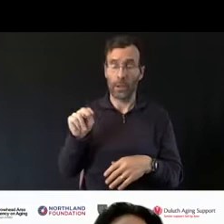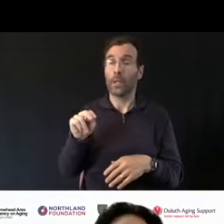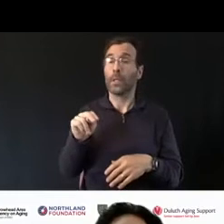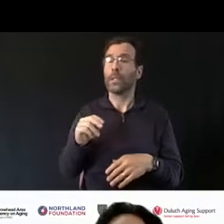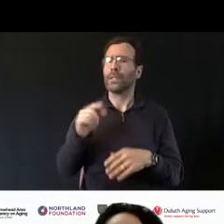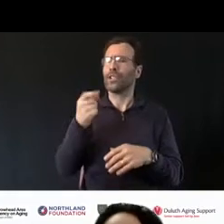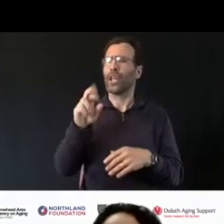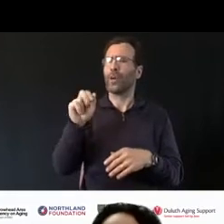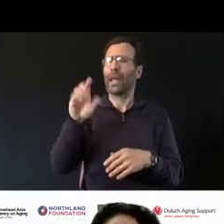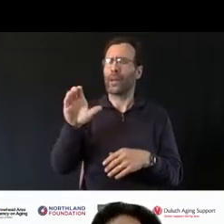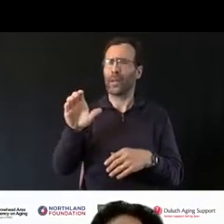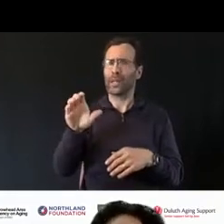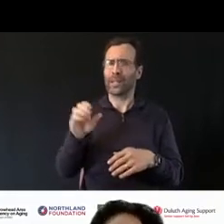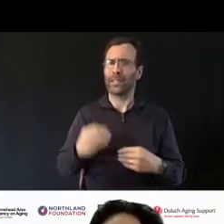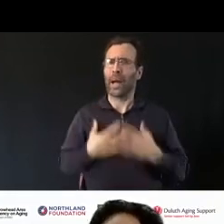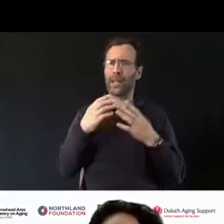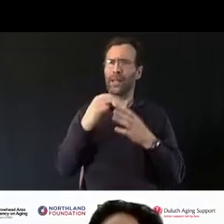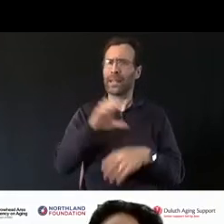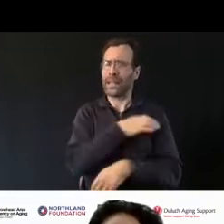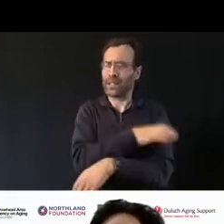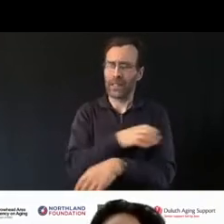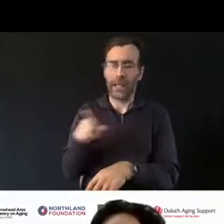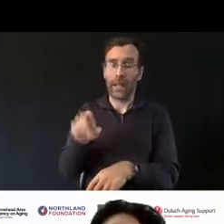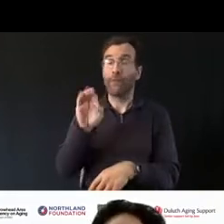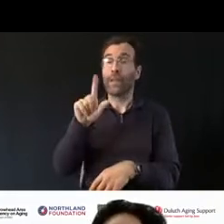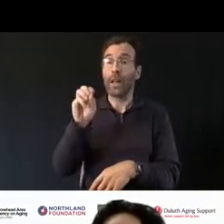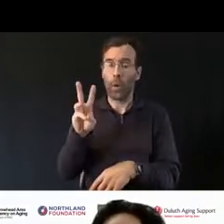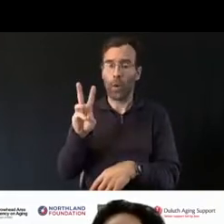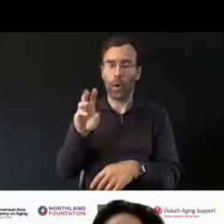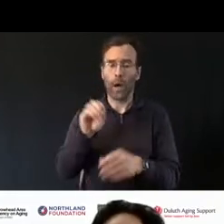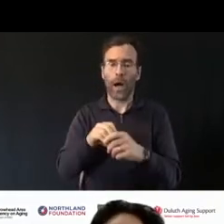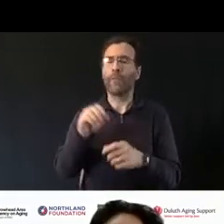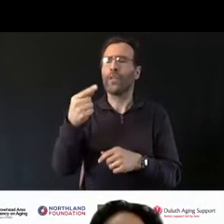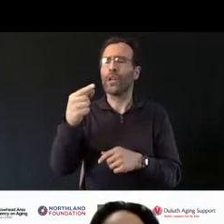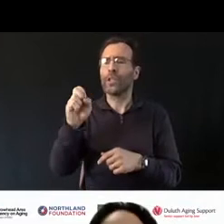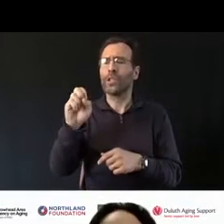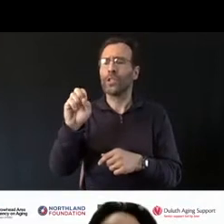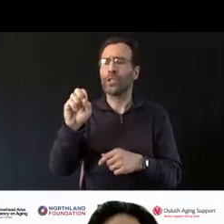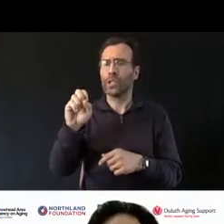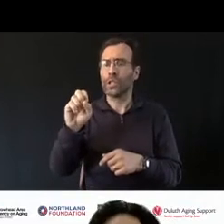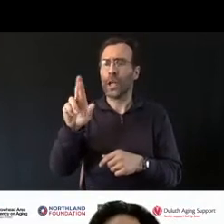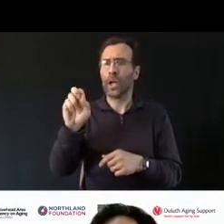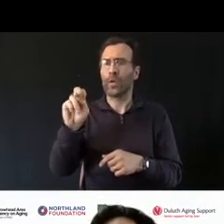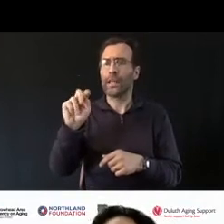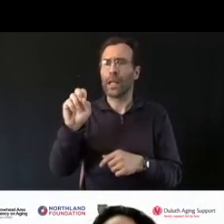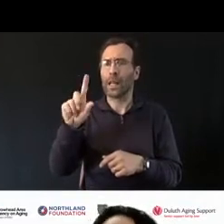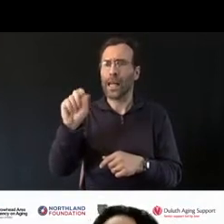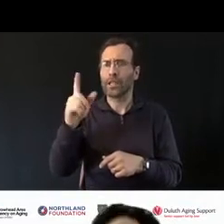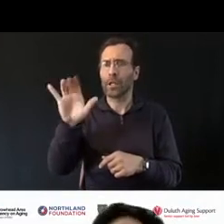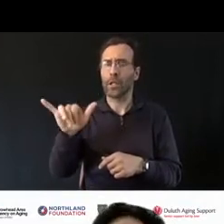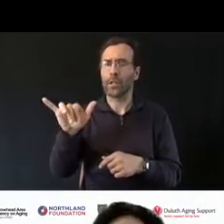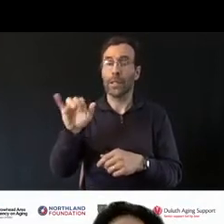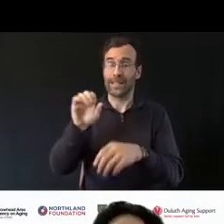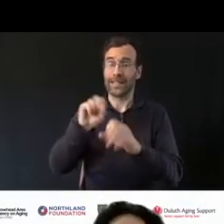Clinicians and Family Means. He is a fellow of the Gerontological Society of America, a lifelong member of the